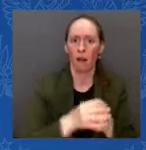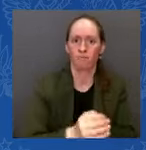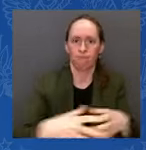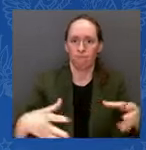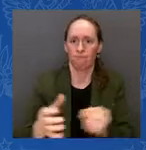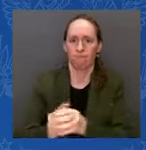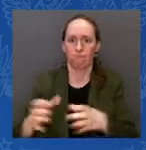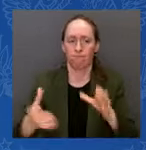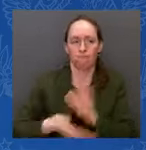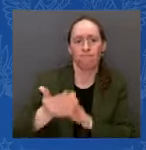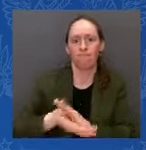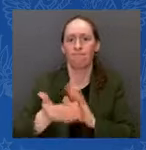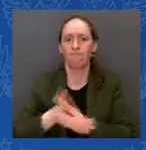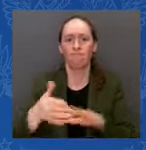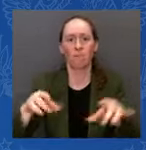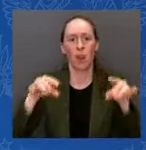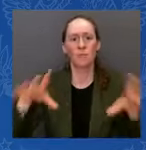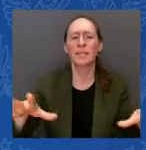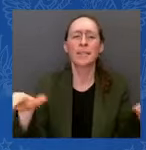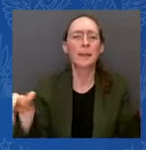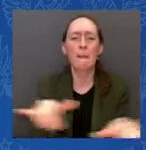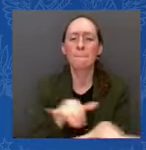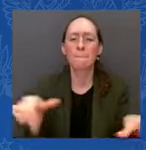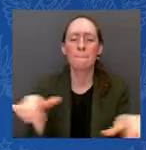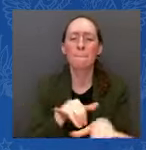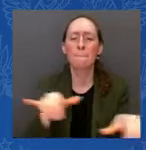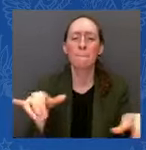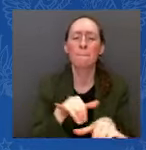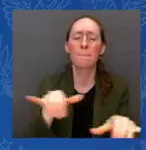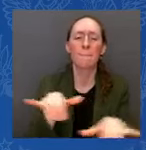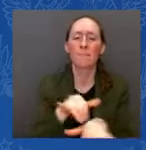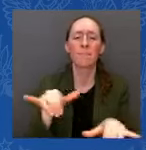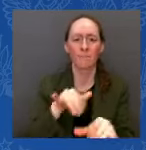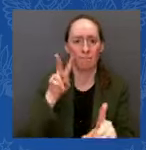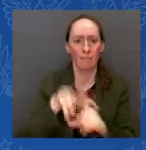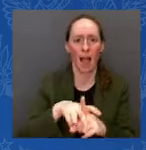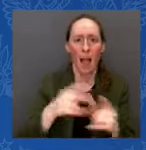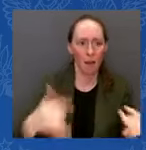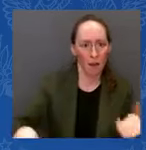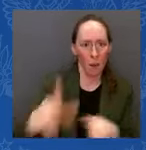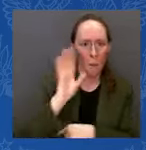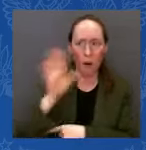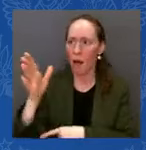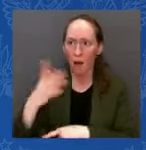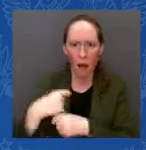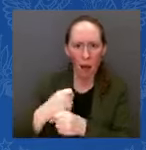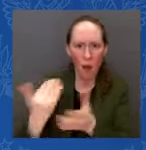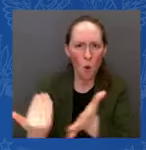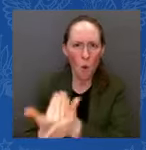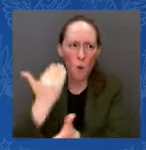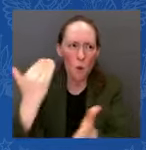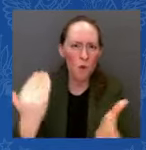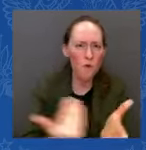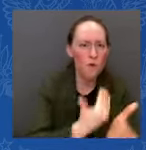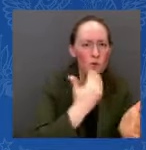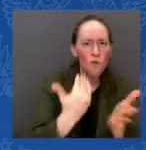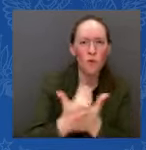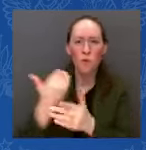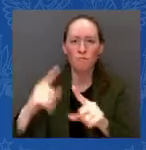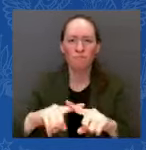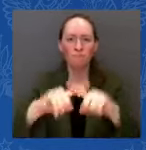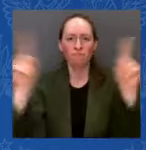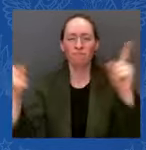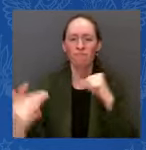and research breakthroughs that will reverberate right throughout the Australian economy and across every state and